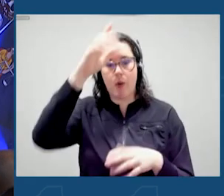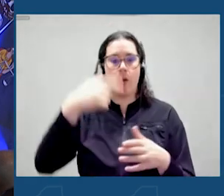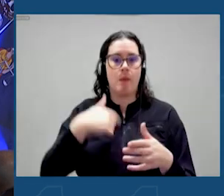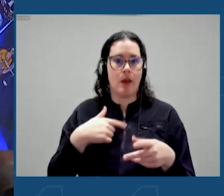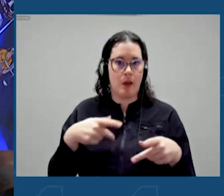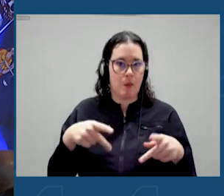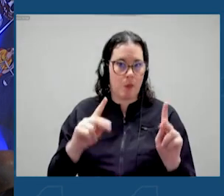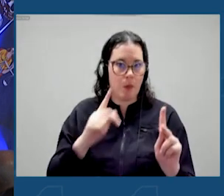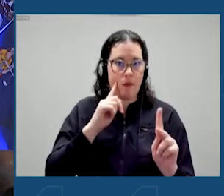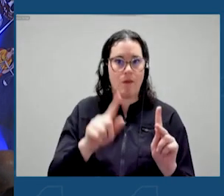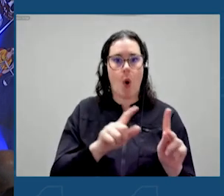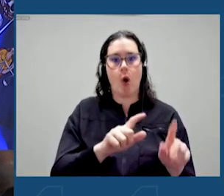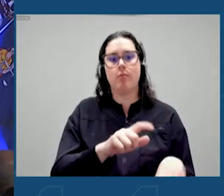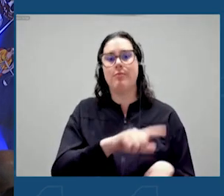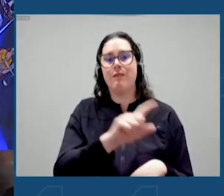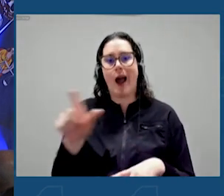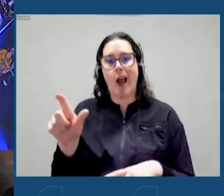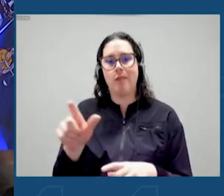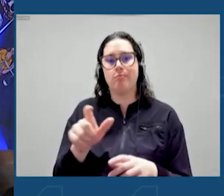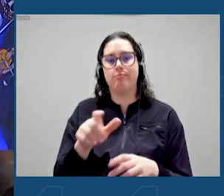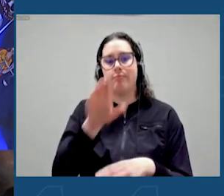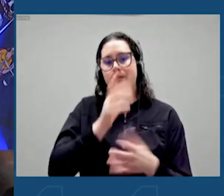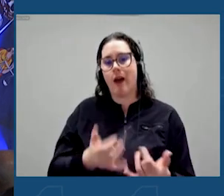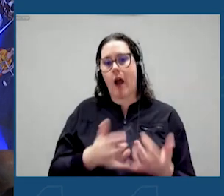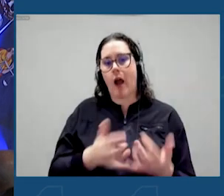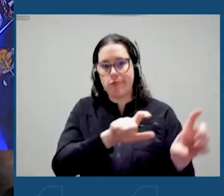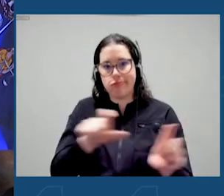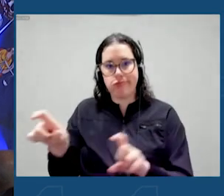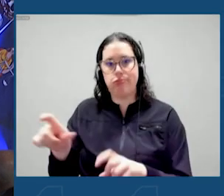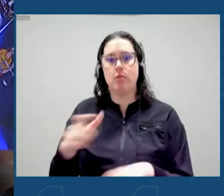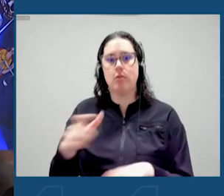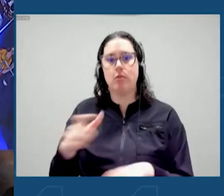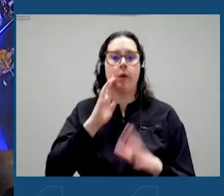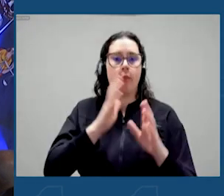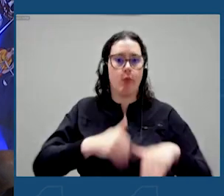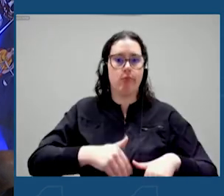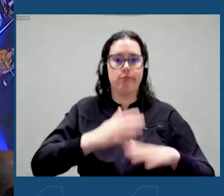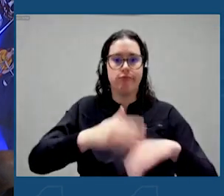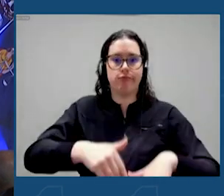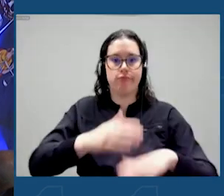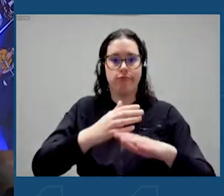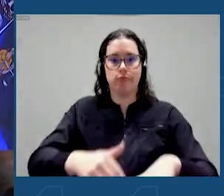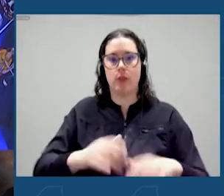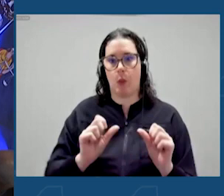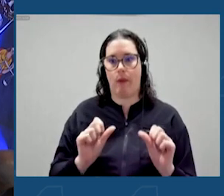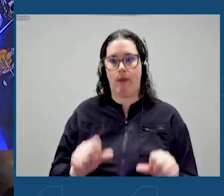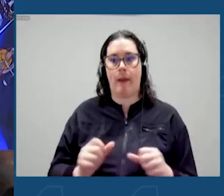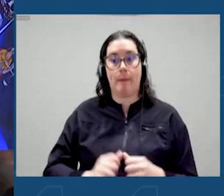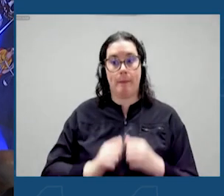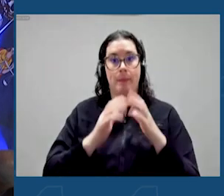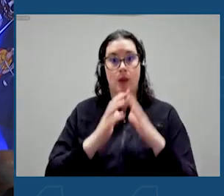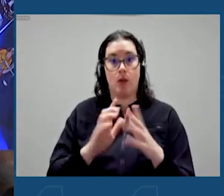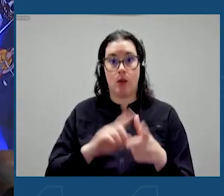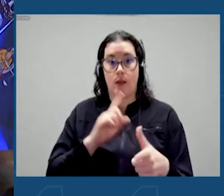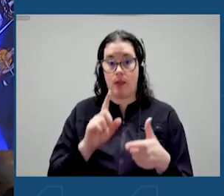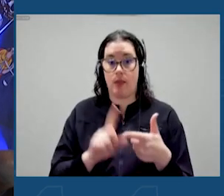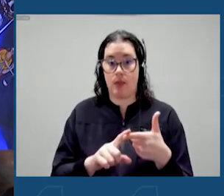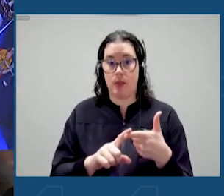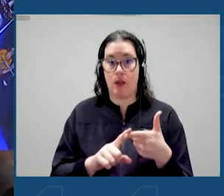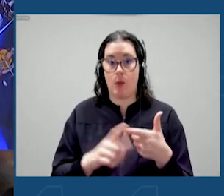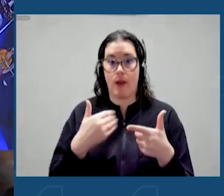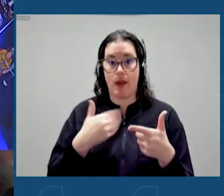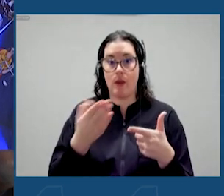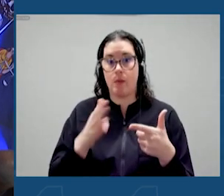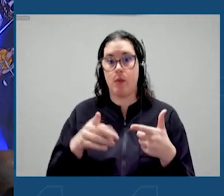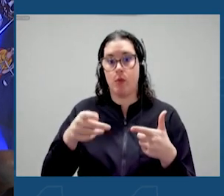fire extinguishers. We broke down every area that we are in the way of building. And then we put a real blueprint